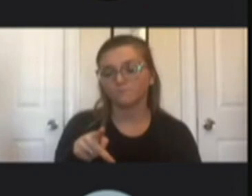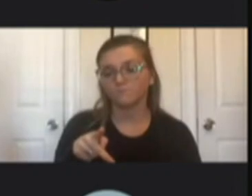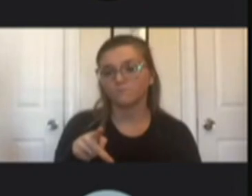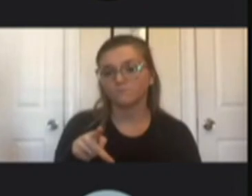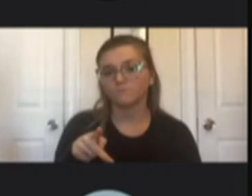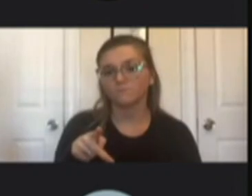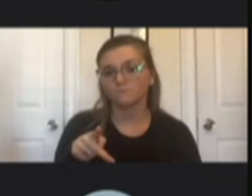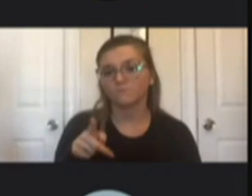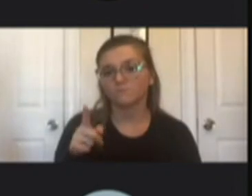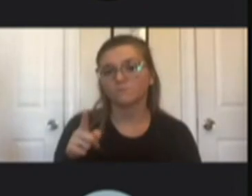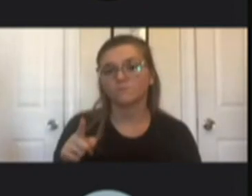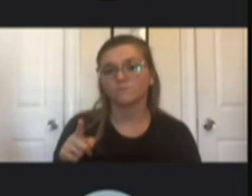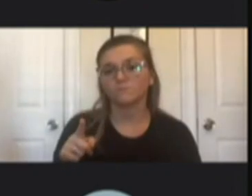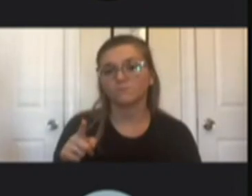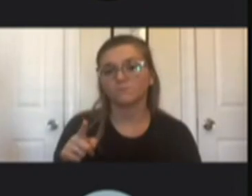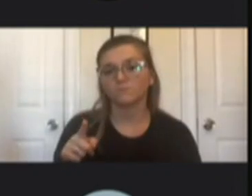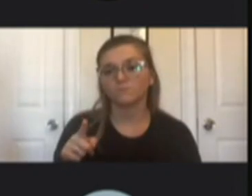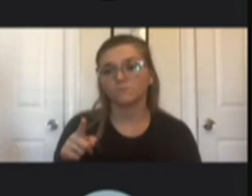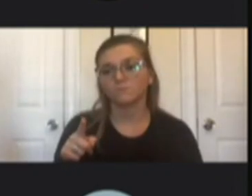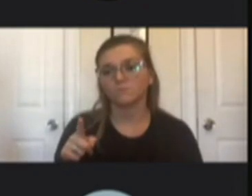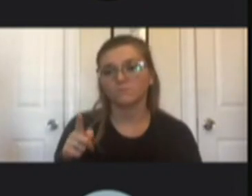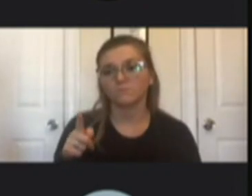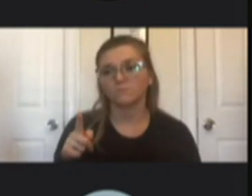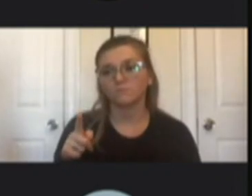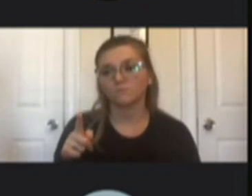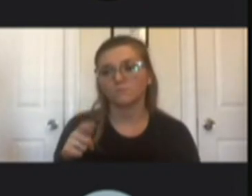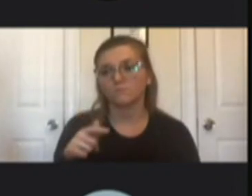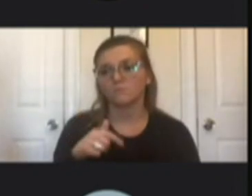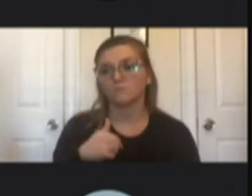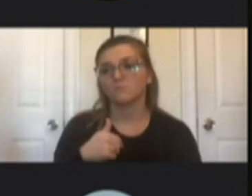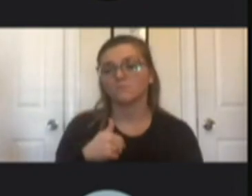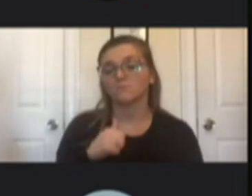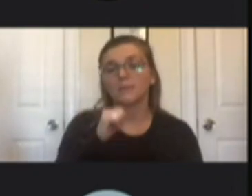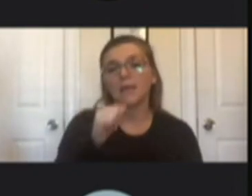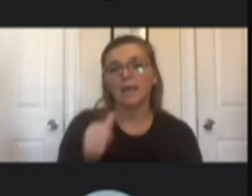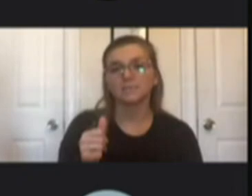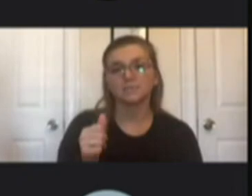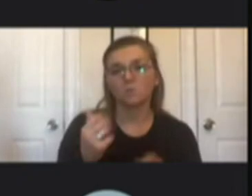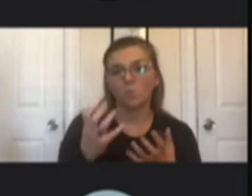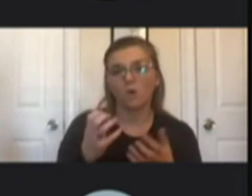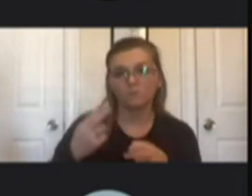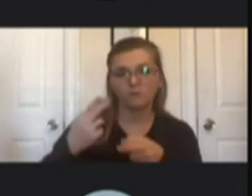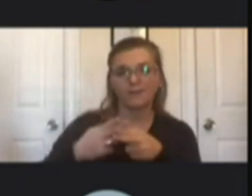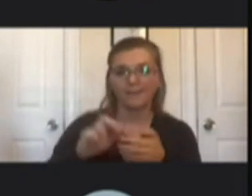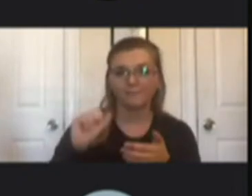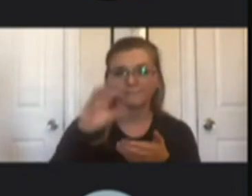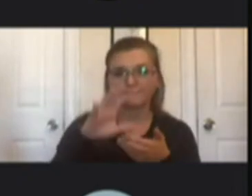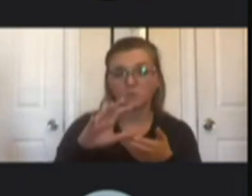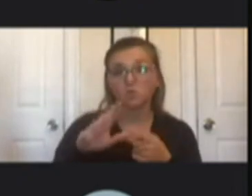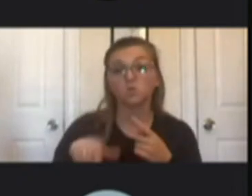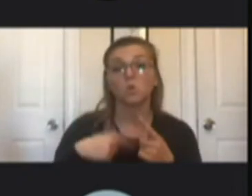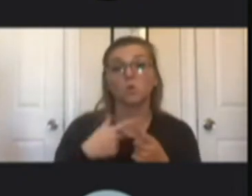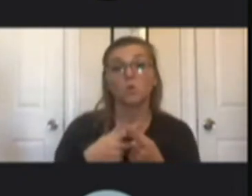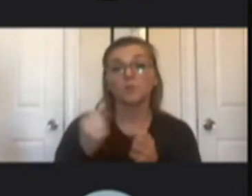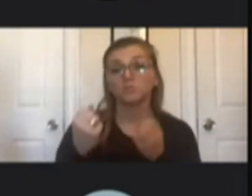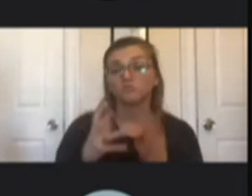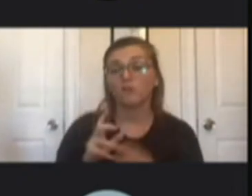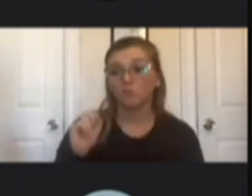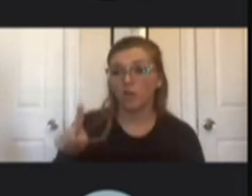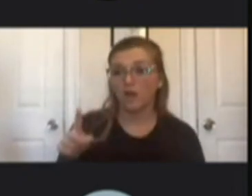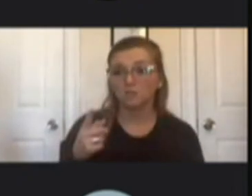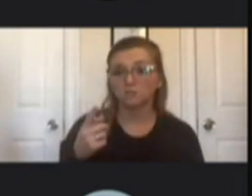not have me give her name, even though I had offered to. And so when she was asked, the driver asked